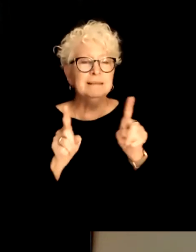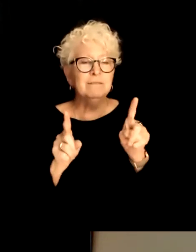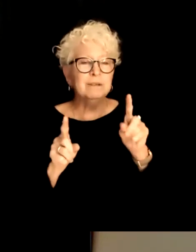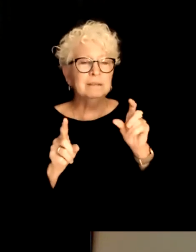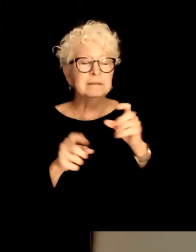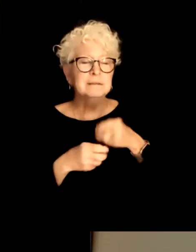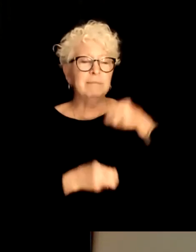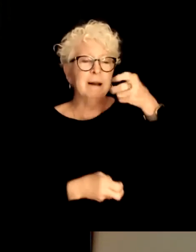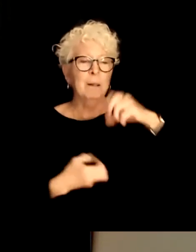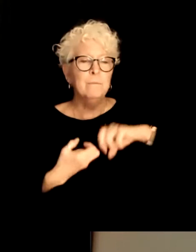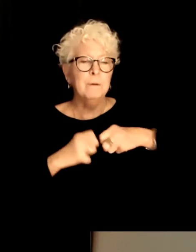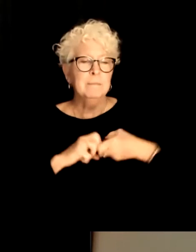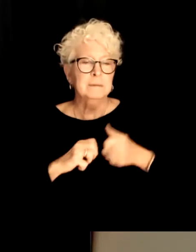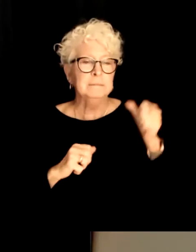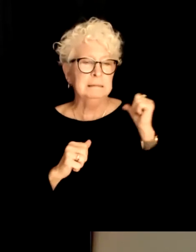issues that are